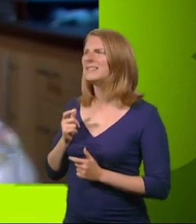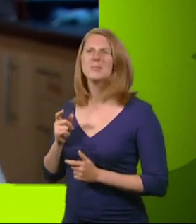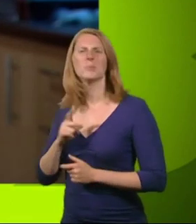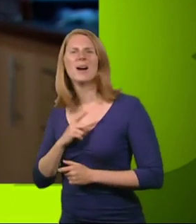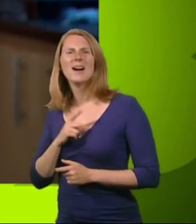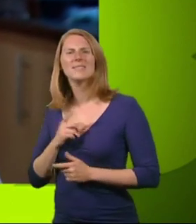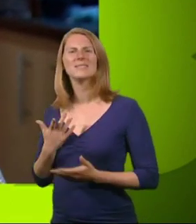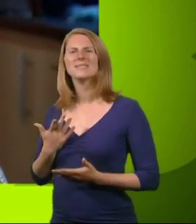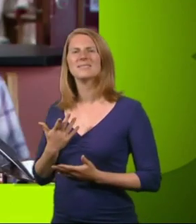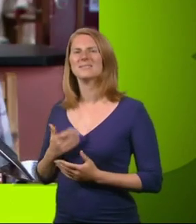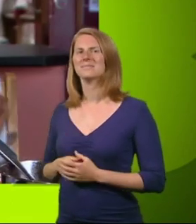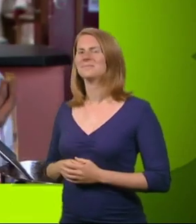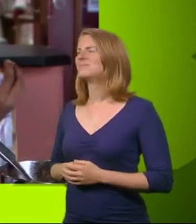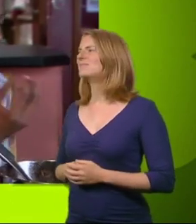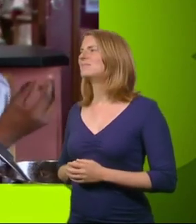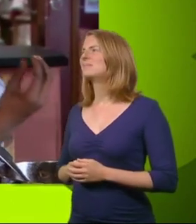why are they laughing?